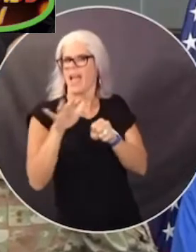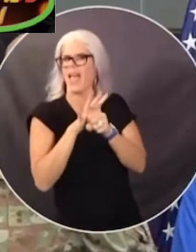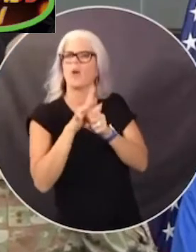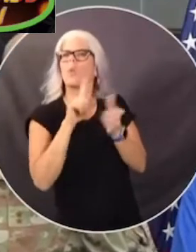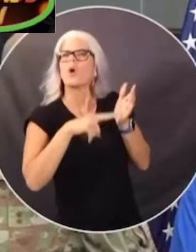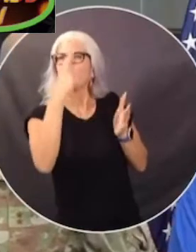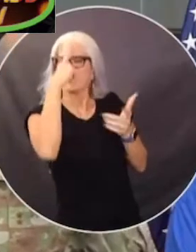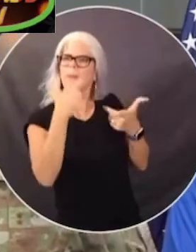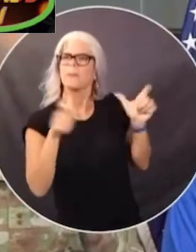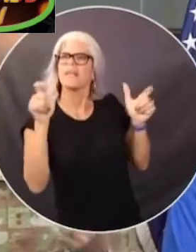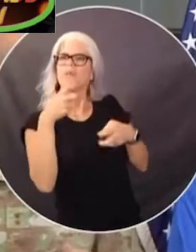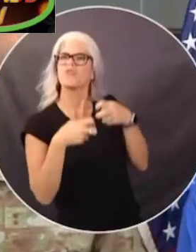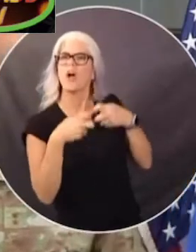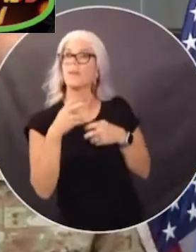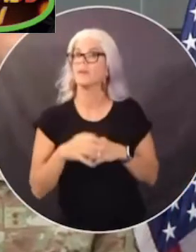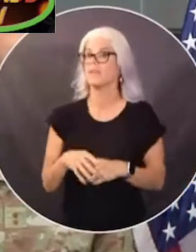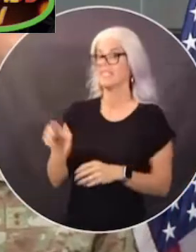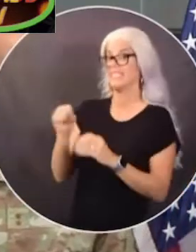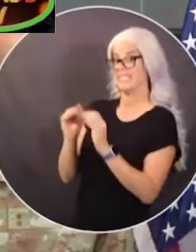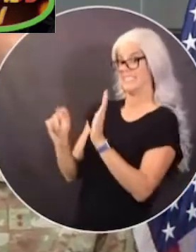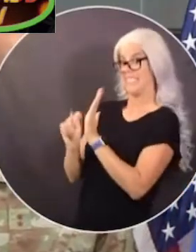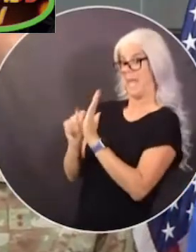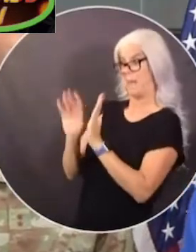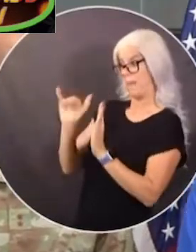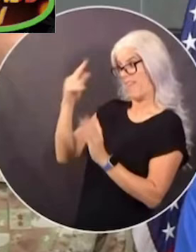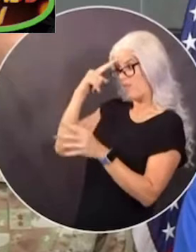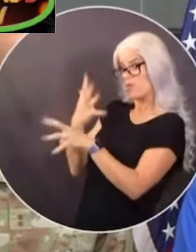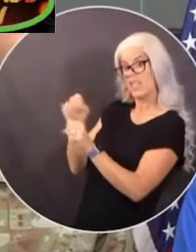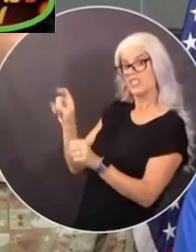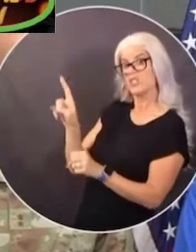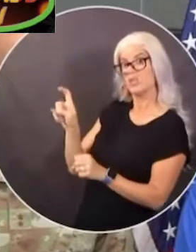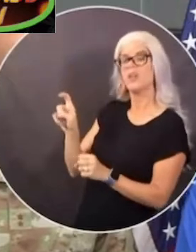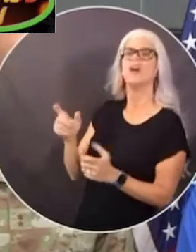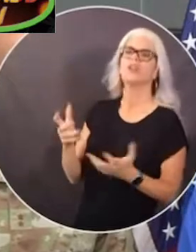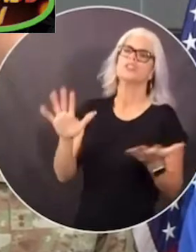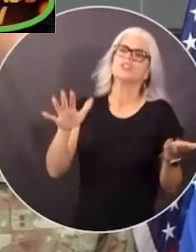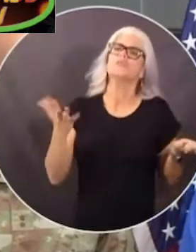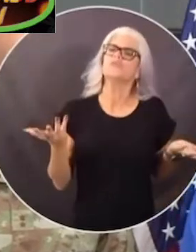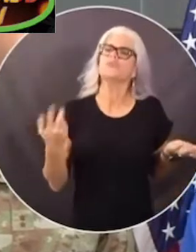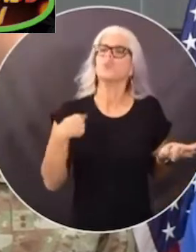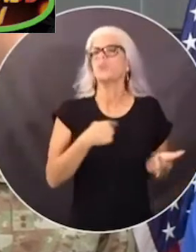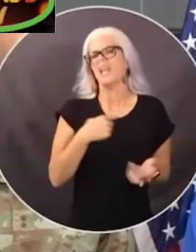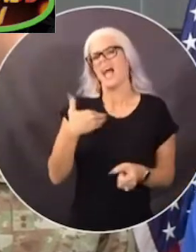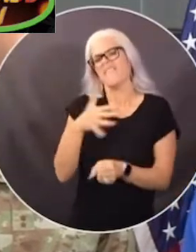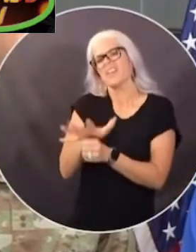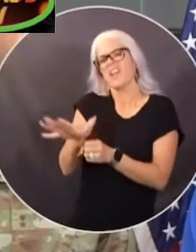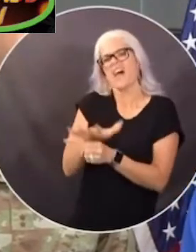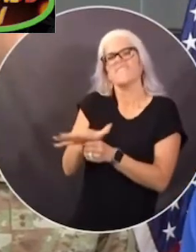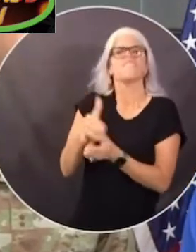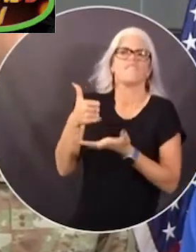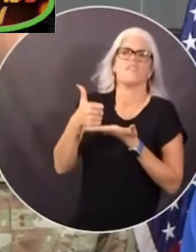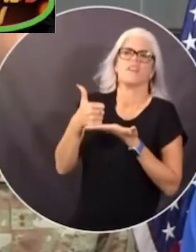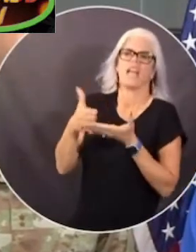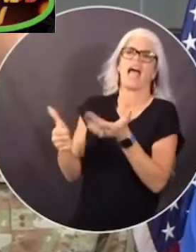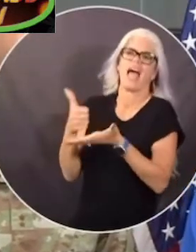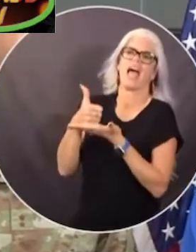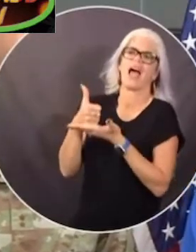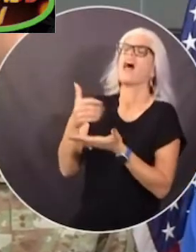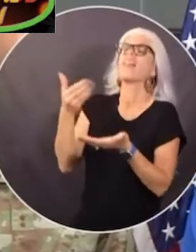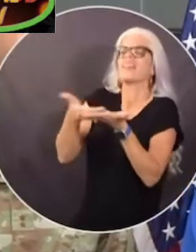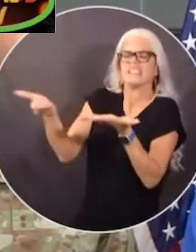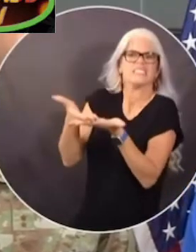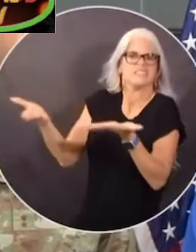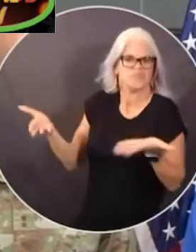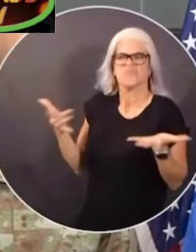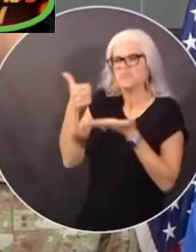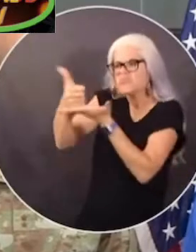for rescue? Well, I mean, obviously we have enough assets that, and we understand that this is a big, big impact, that the